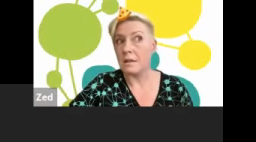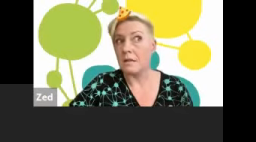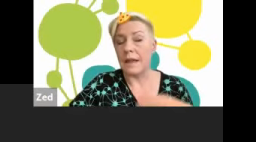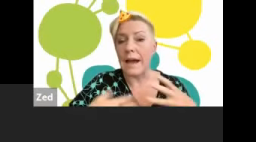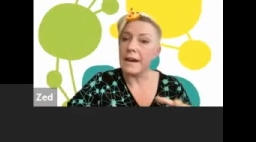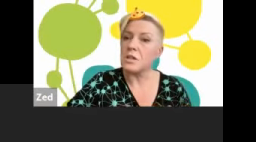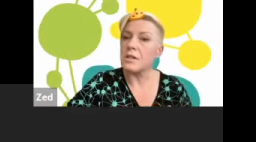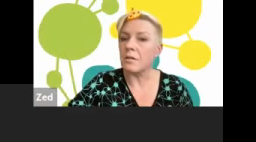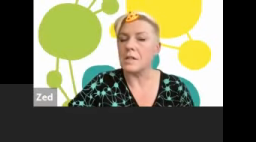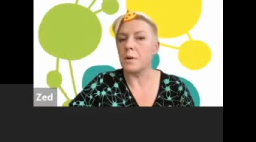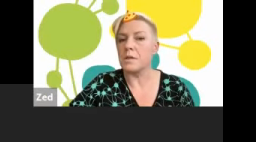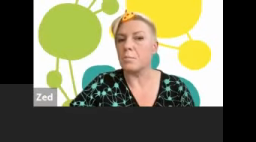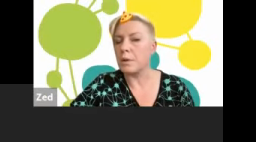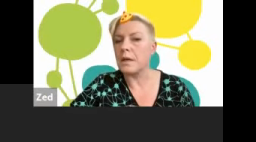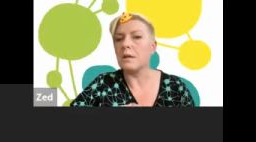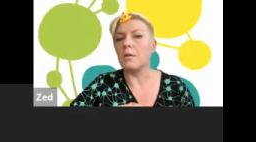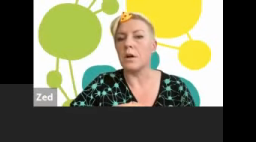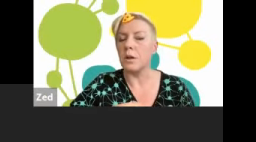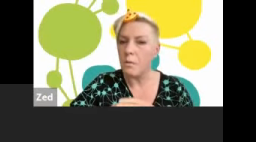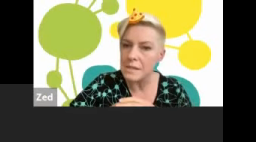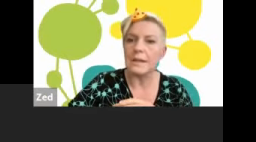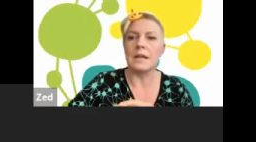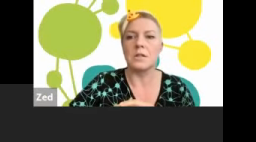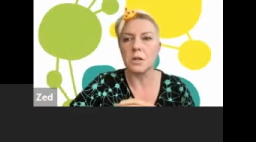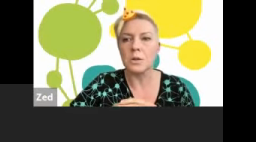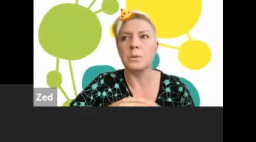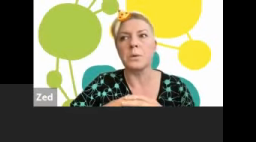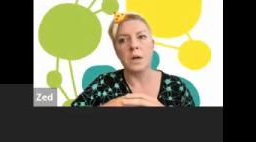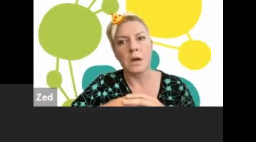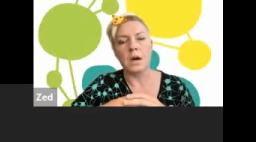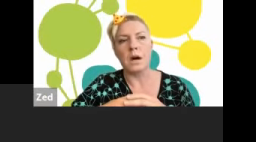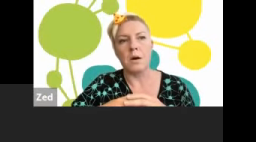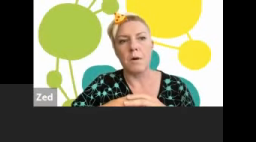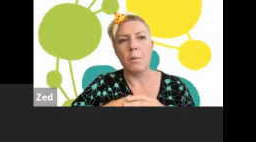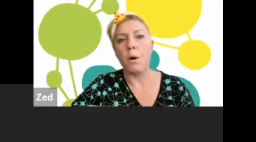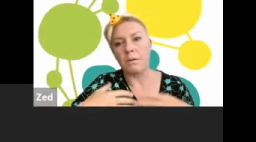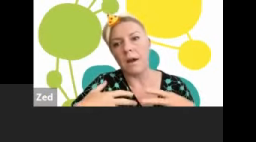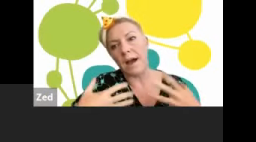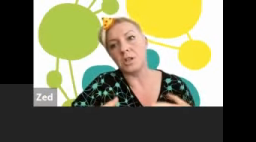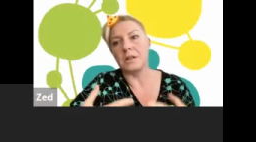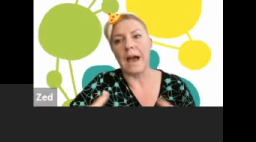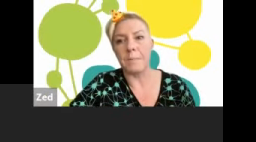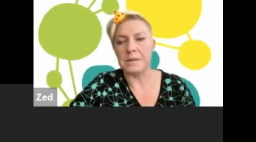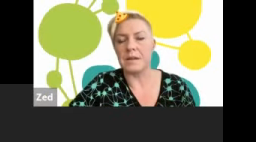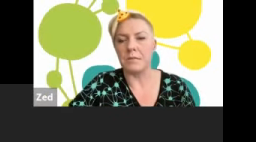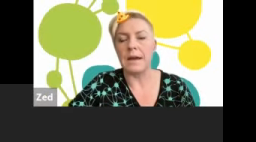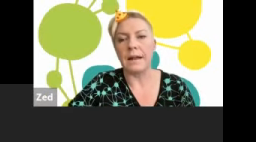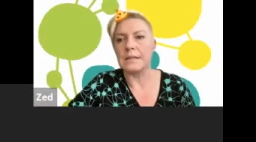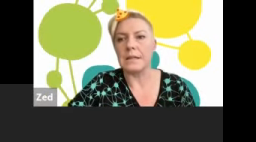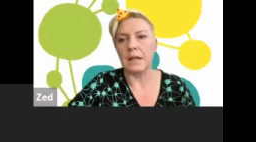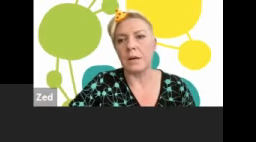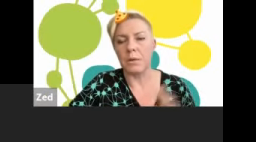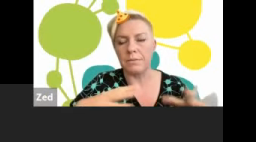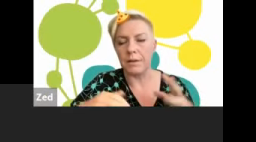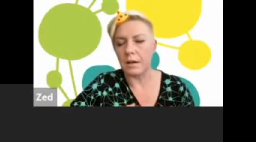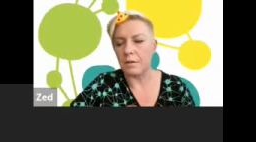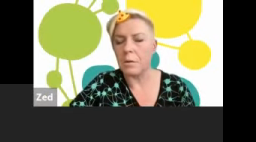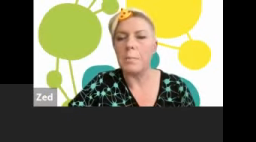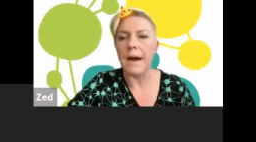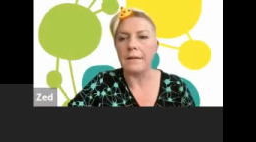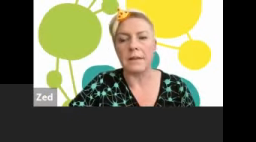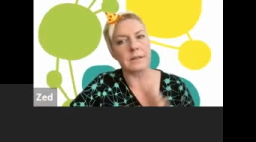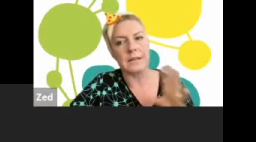And that actually corresponds pretty closely to what actually happens in reality. Like we've